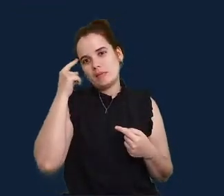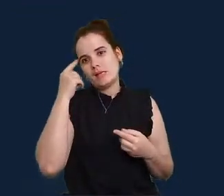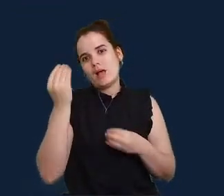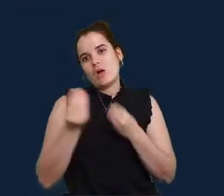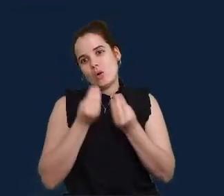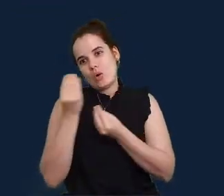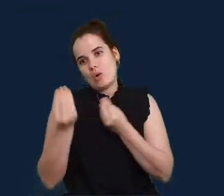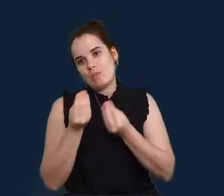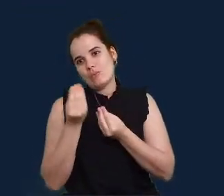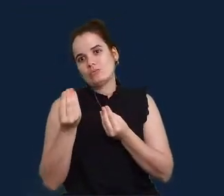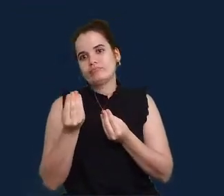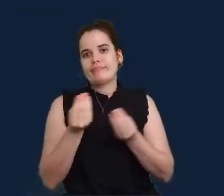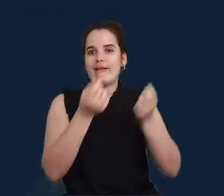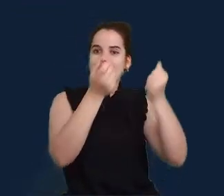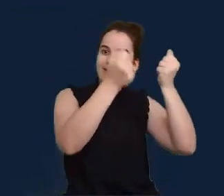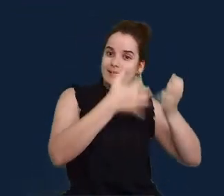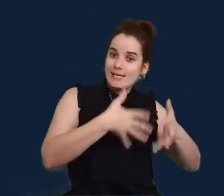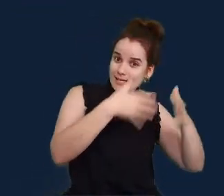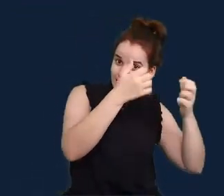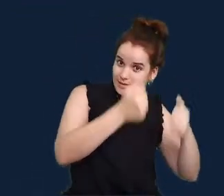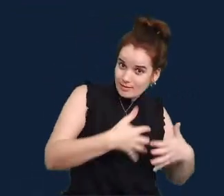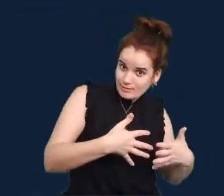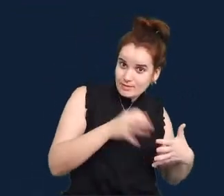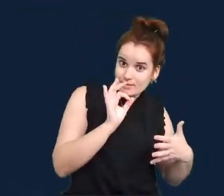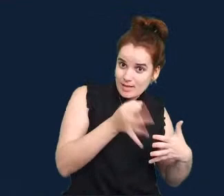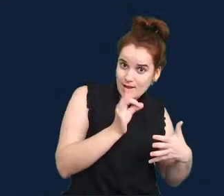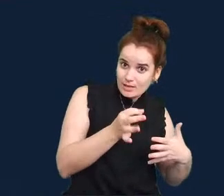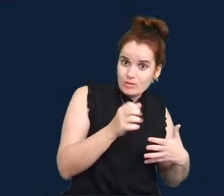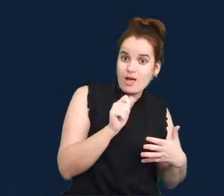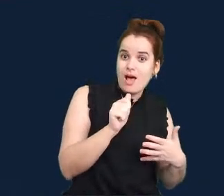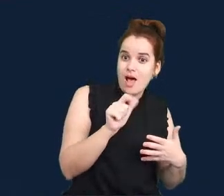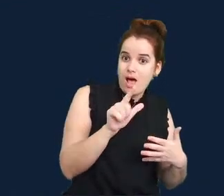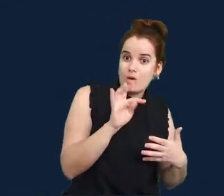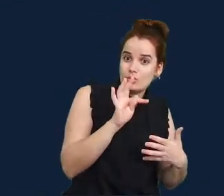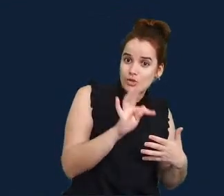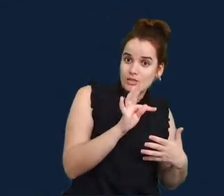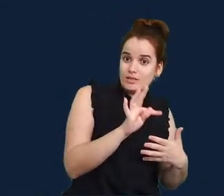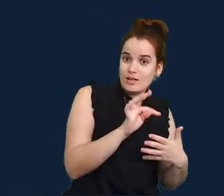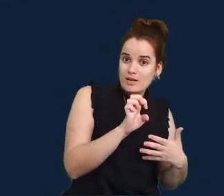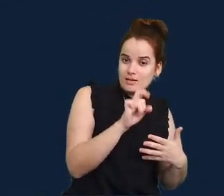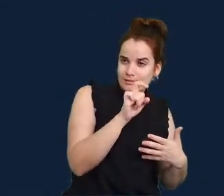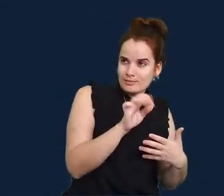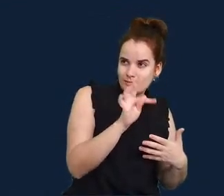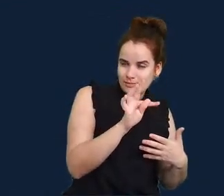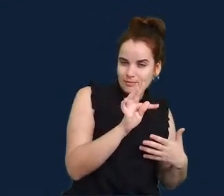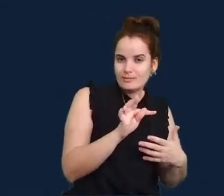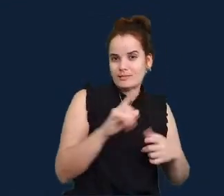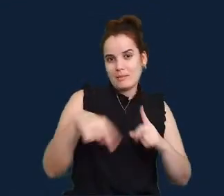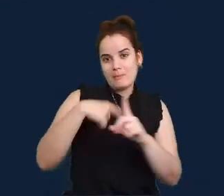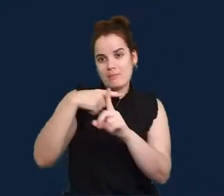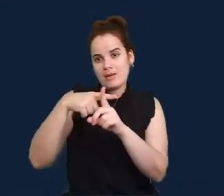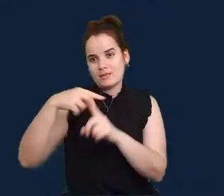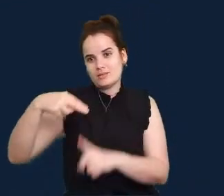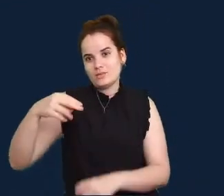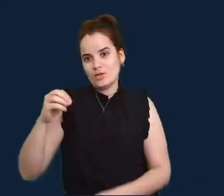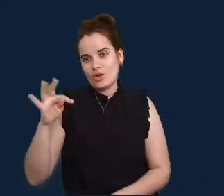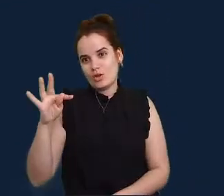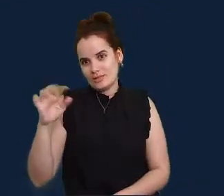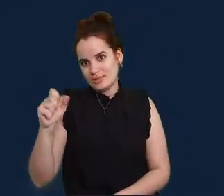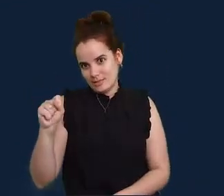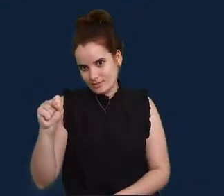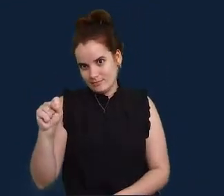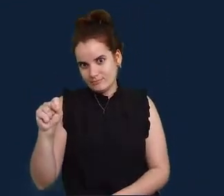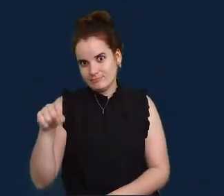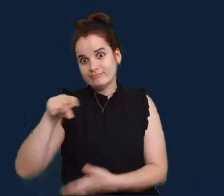text with annotation layers, right? Yeah, but like at the end of the day, that annotation is also, so for